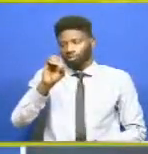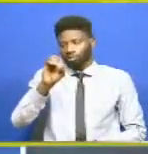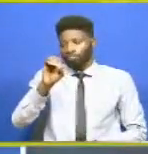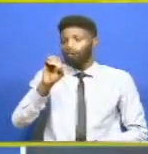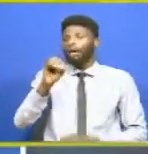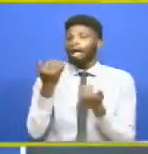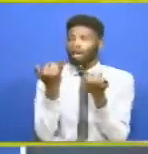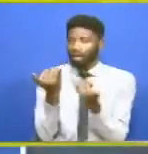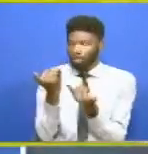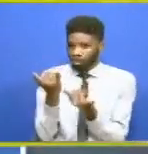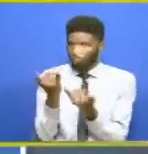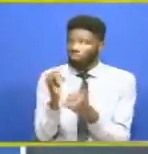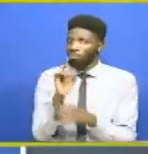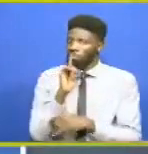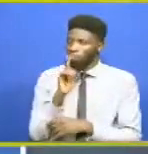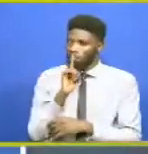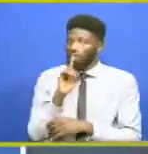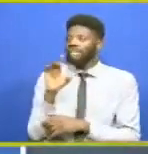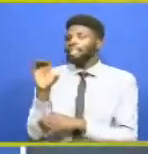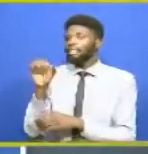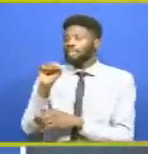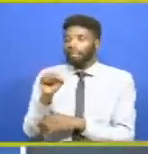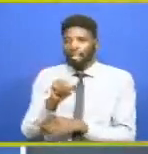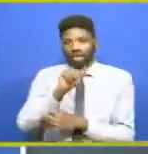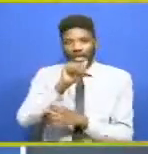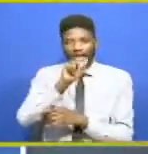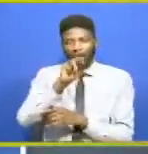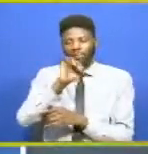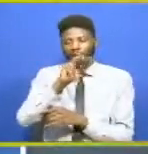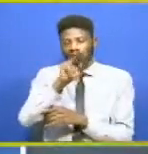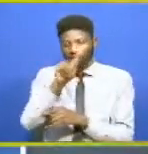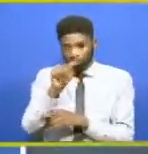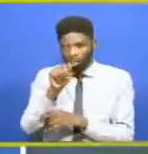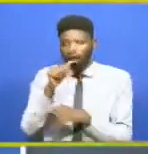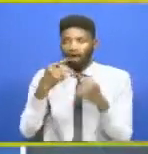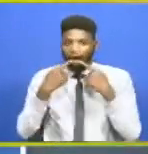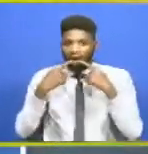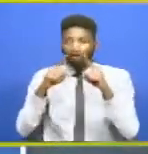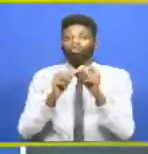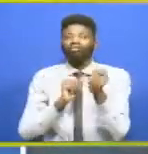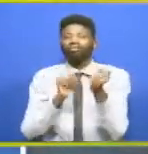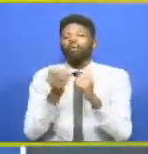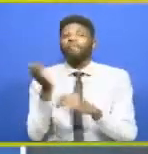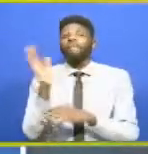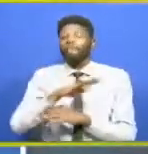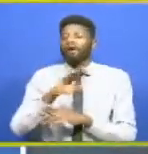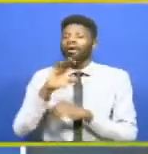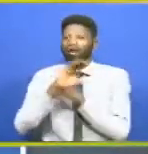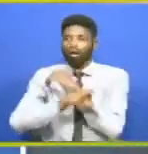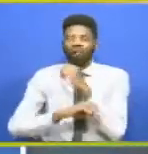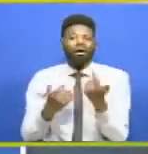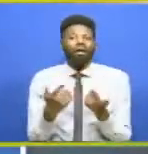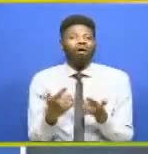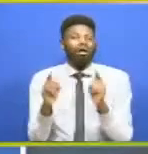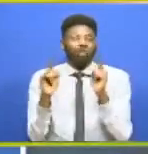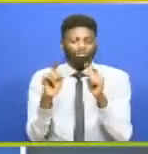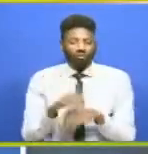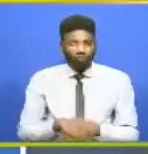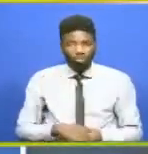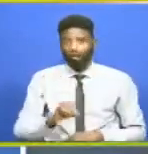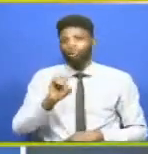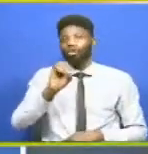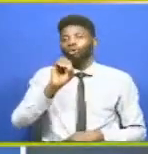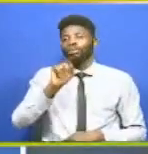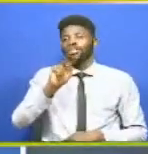Amina Mohammed to announce resumption of sporting activities in the country. Otieno has said that federations are ready to resume